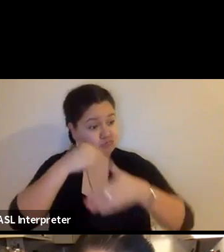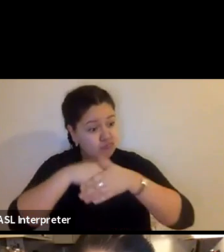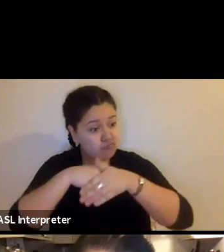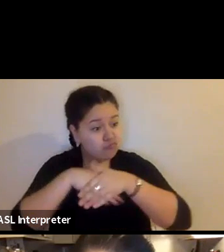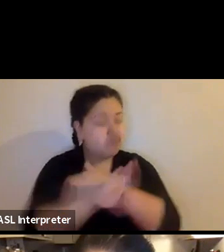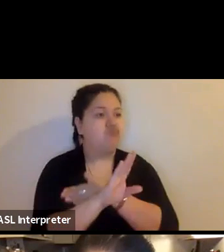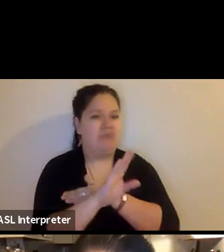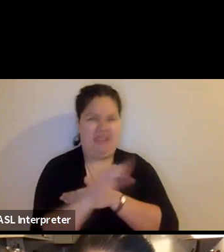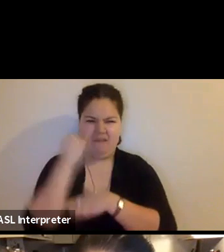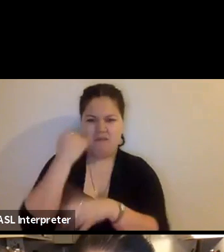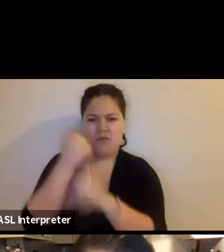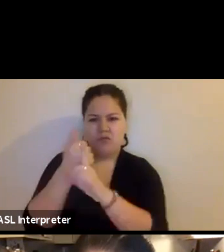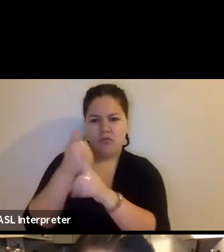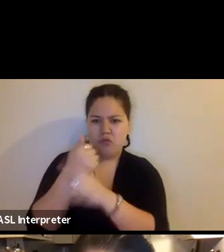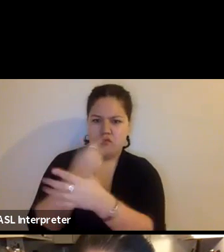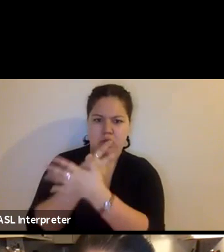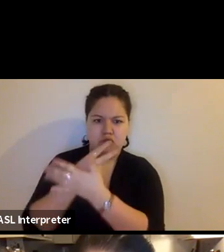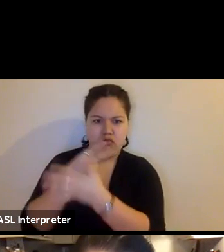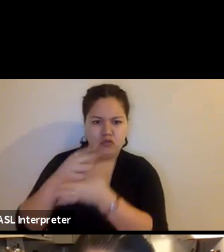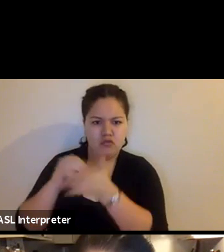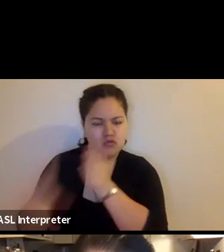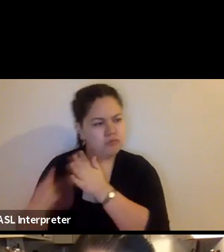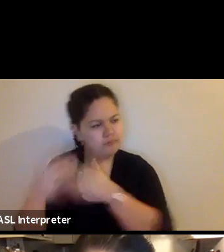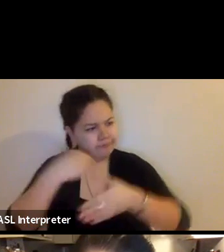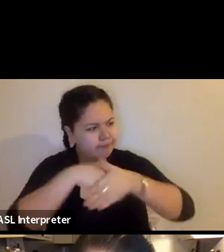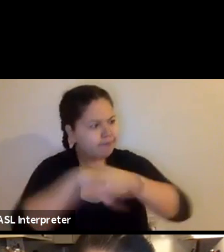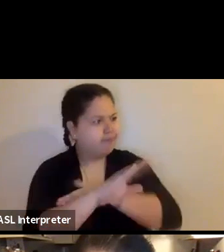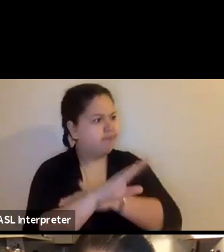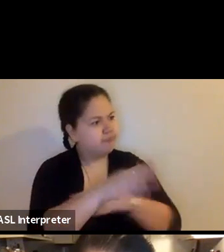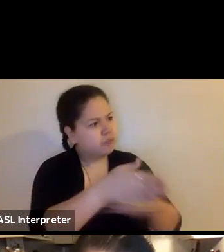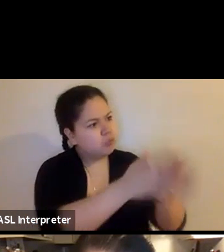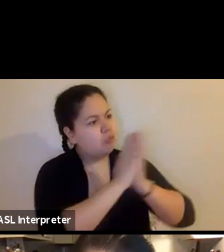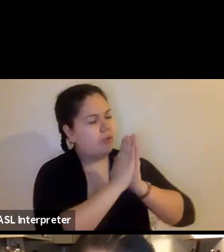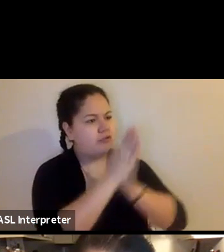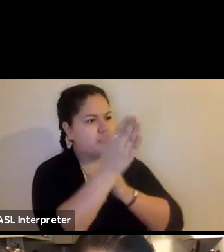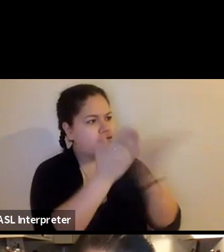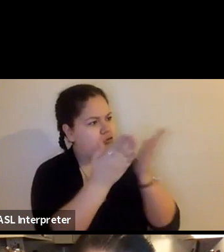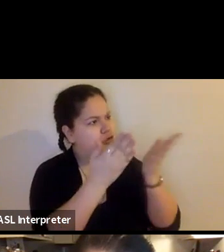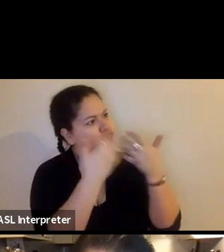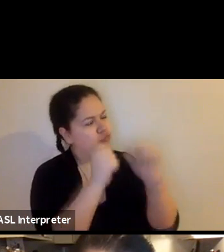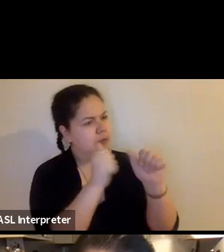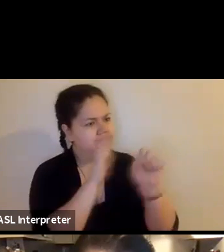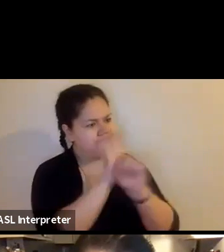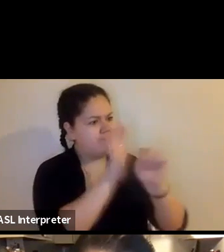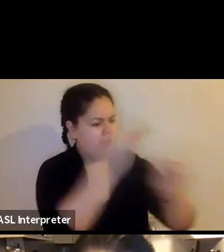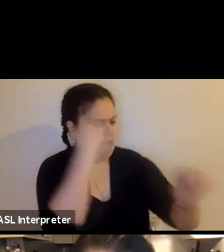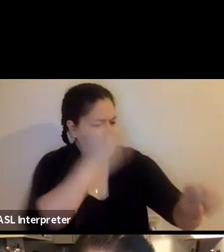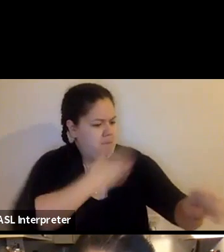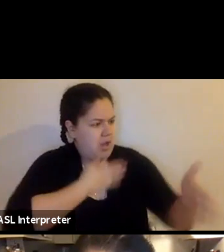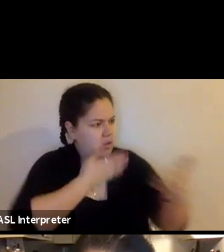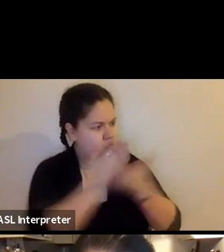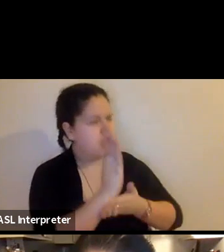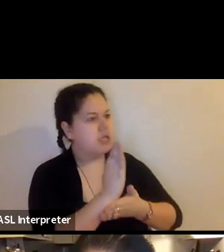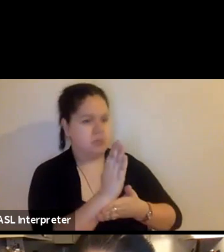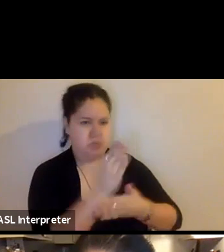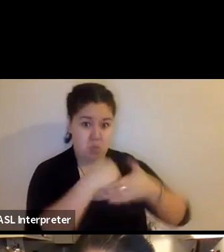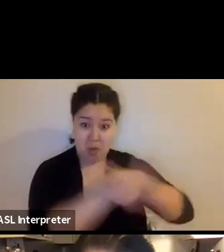you're a graduate student, to ask for services, in finally defending your work in this place